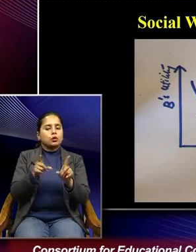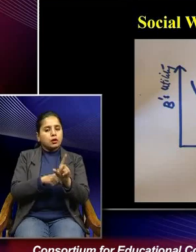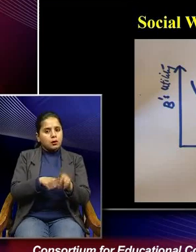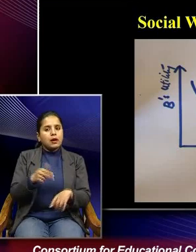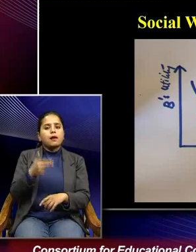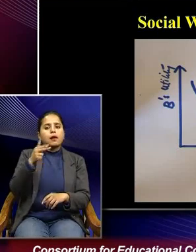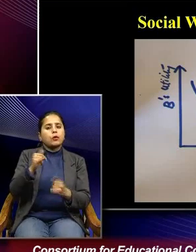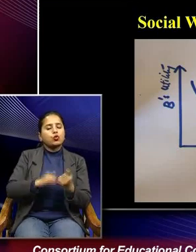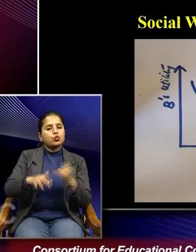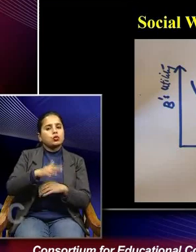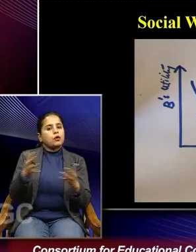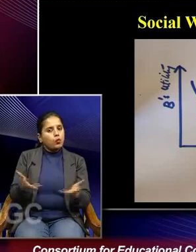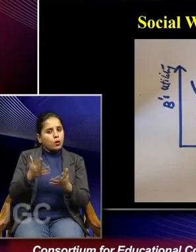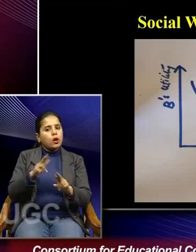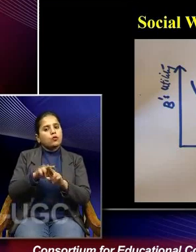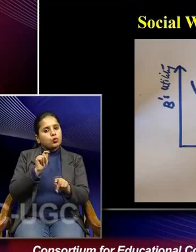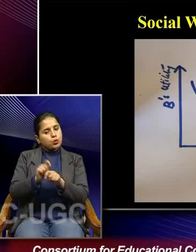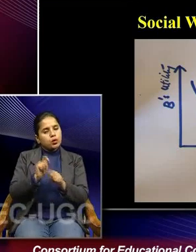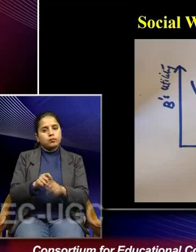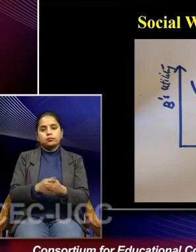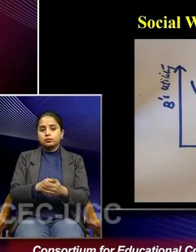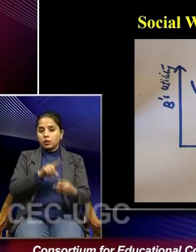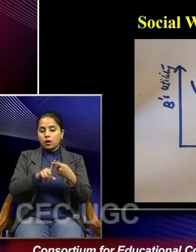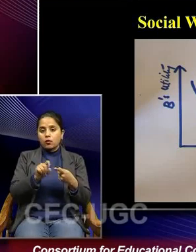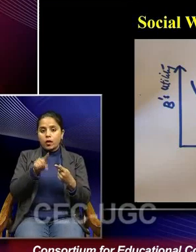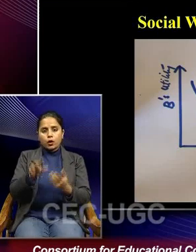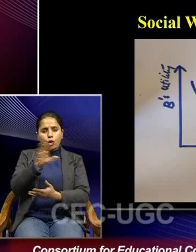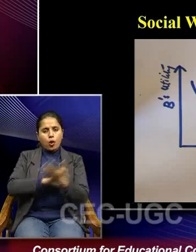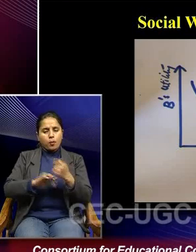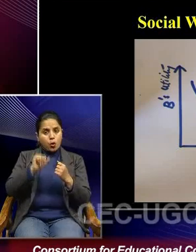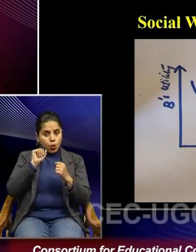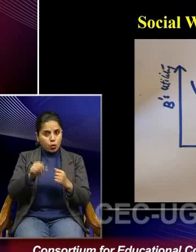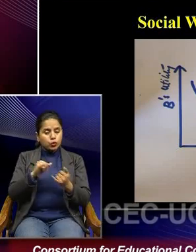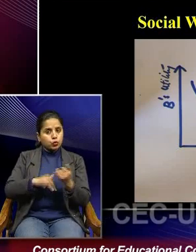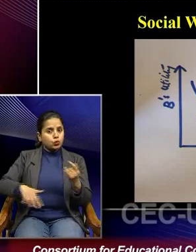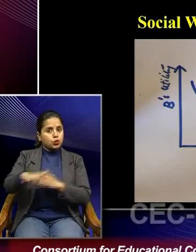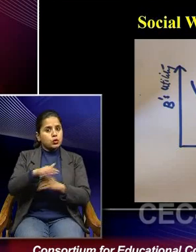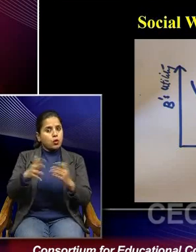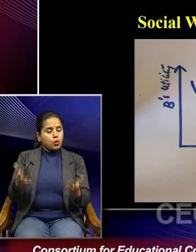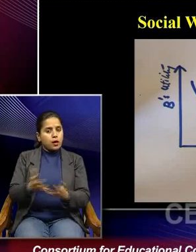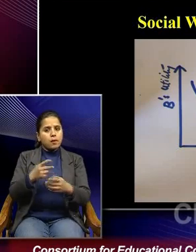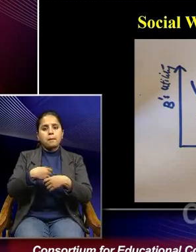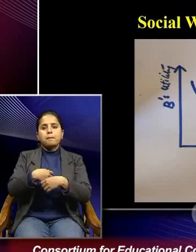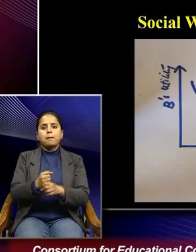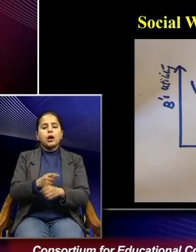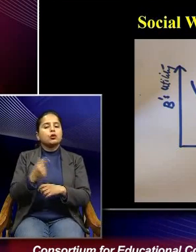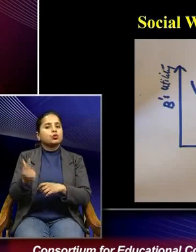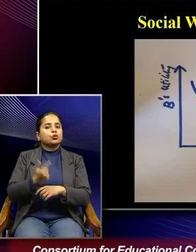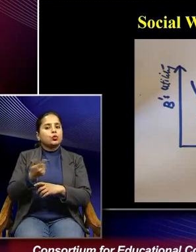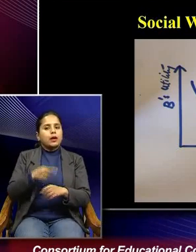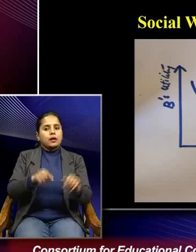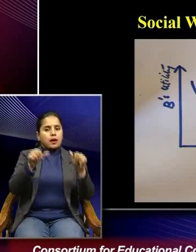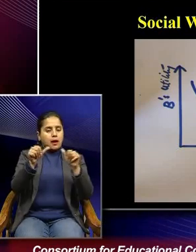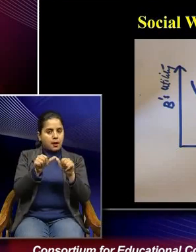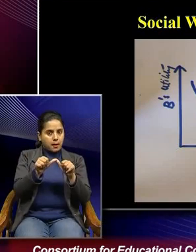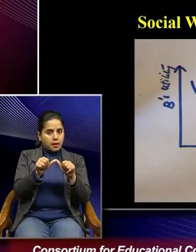called a social welfare function. First combination or the level of social welfare generated by using A's